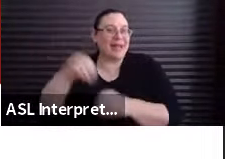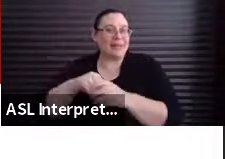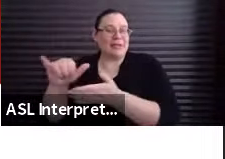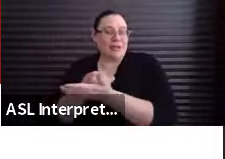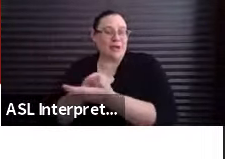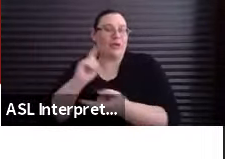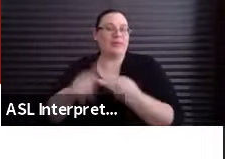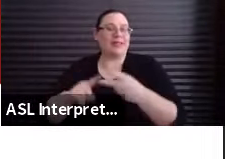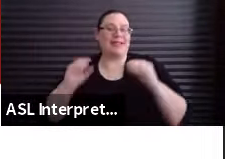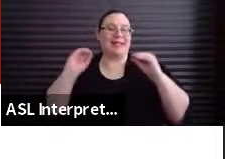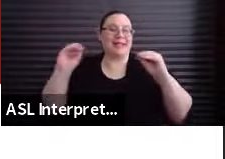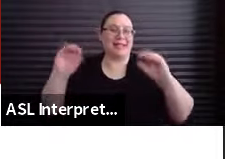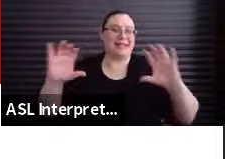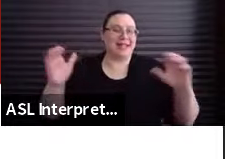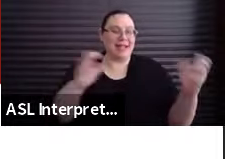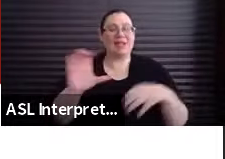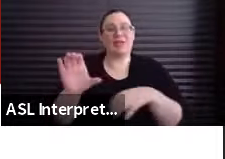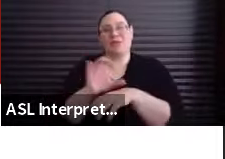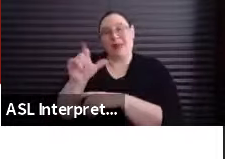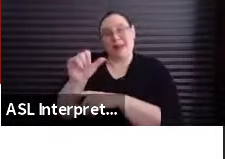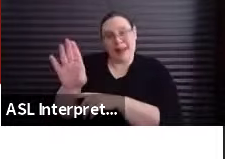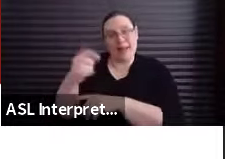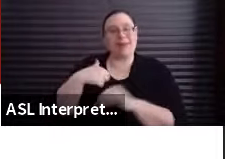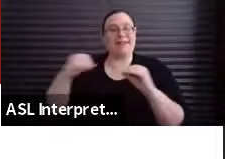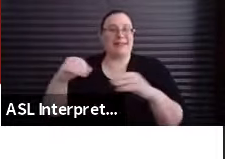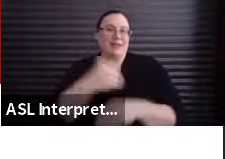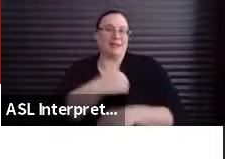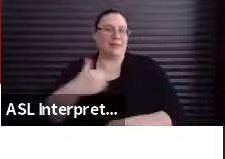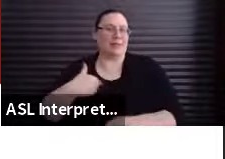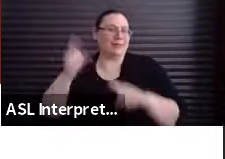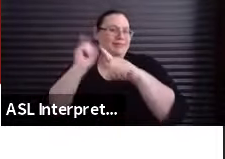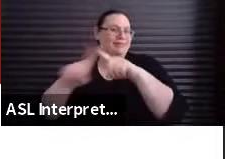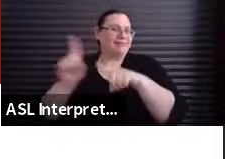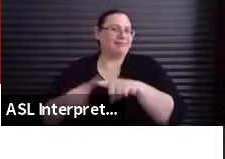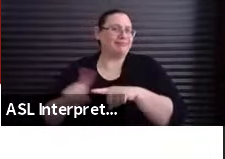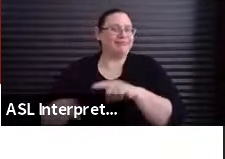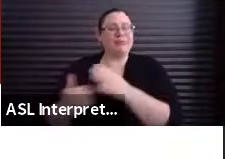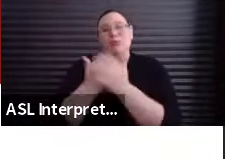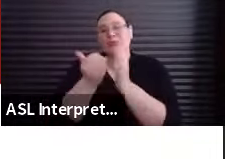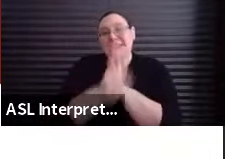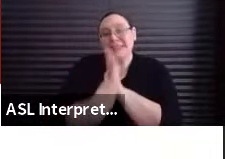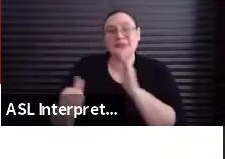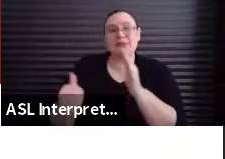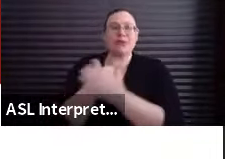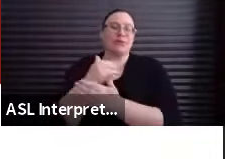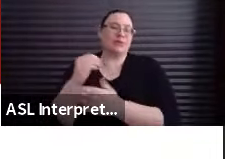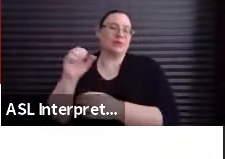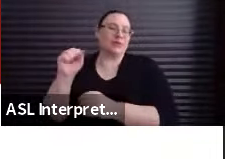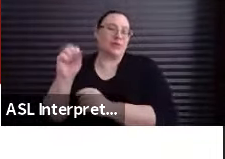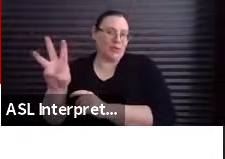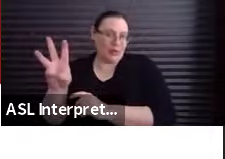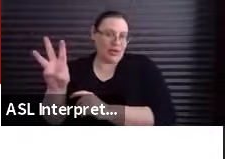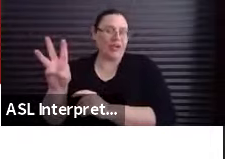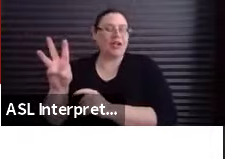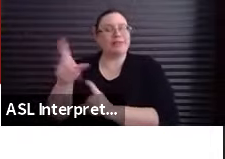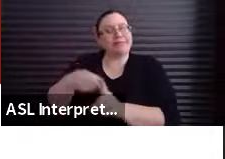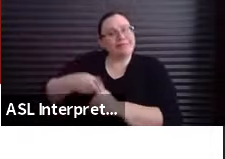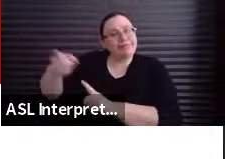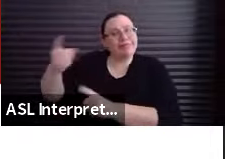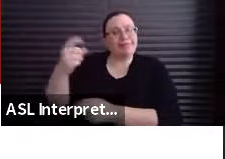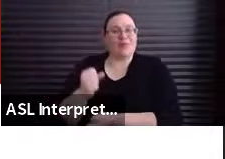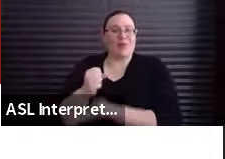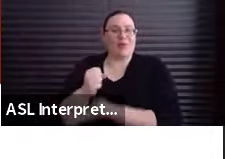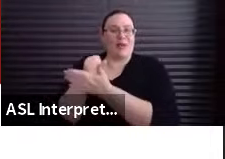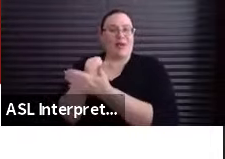the classes in the Computer Lab where we teach members all kinds of new skills using software that are designed to help